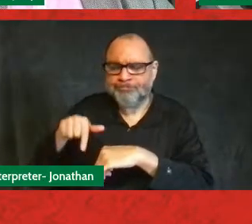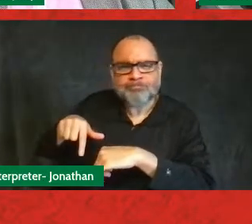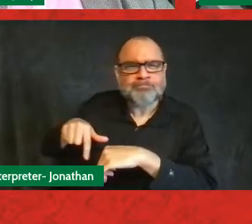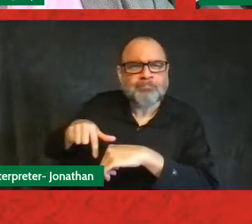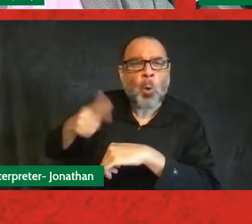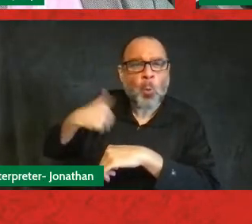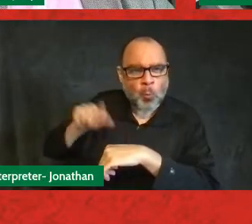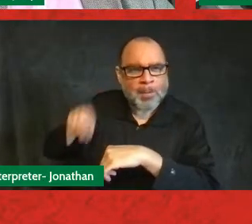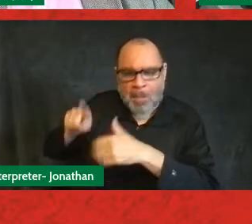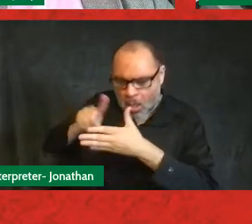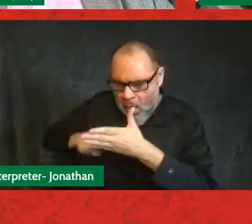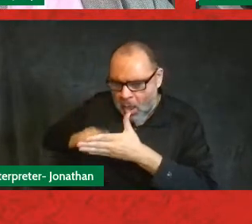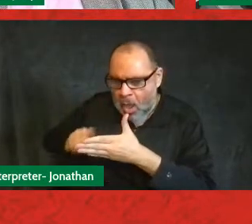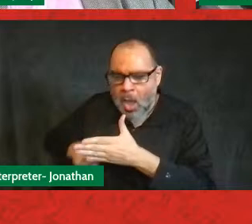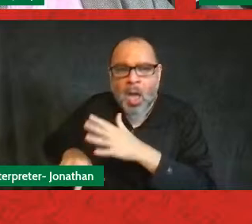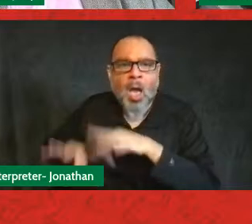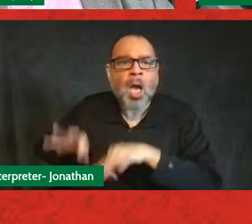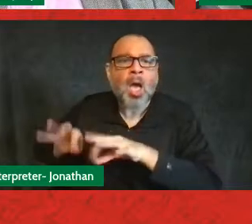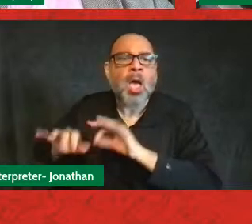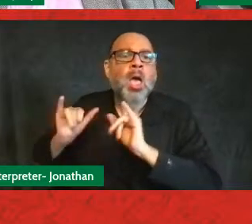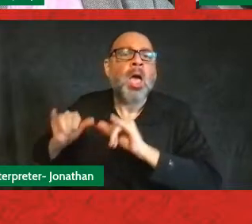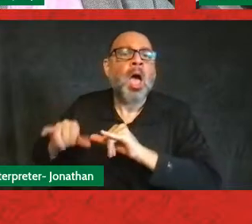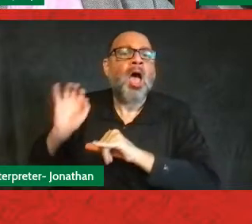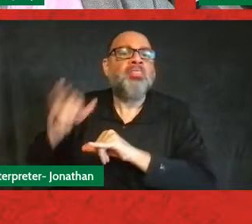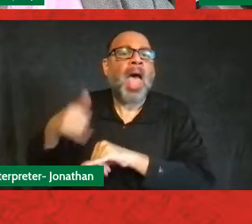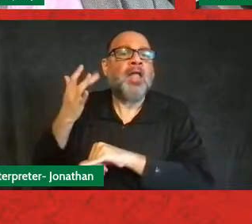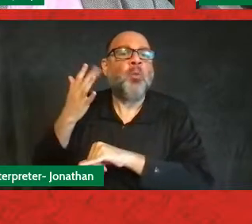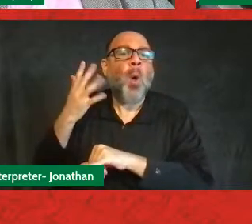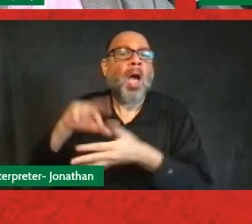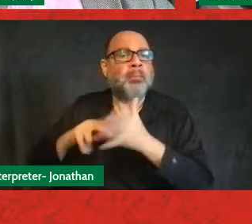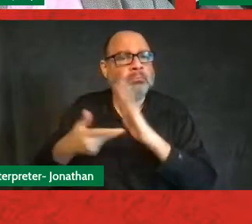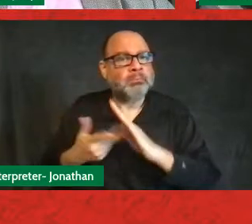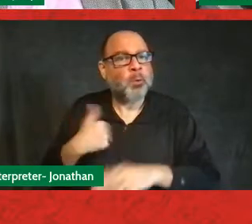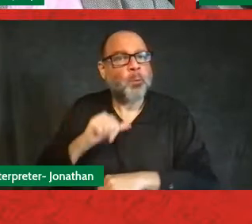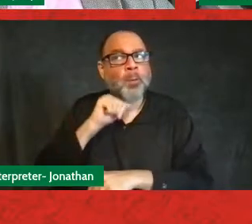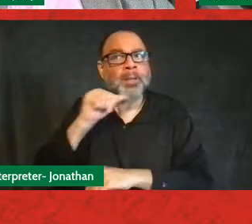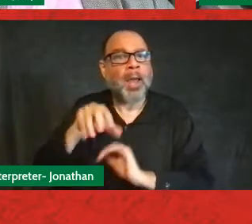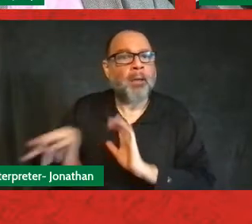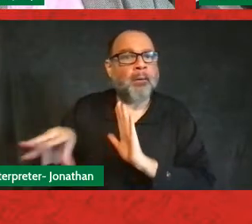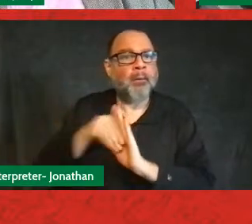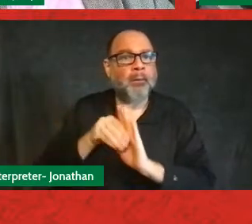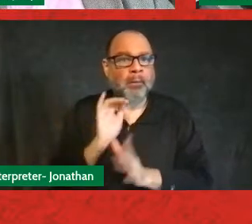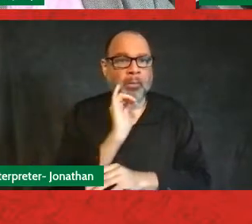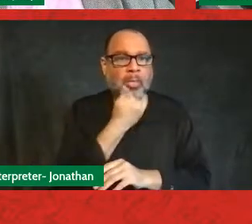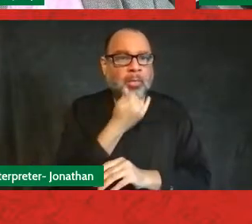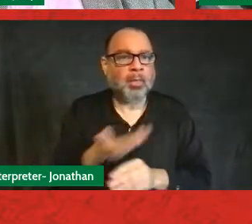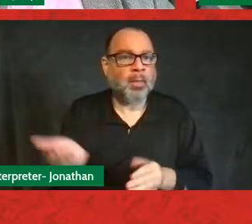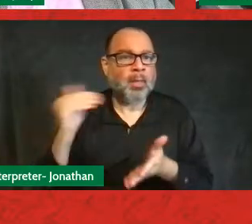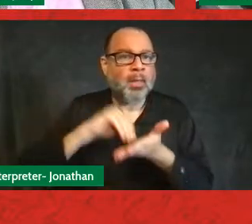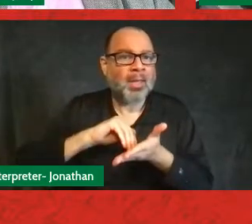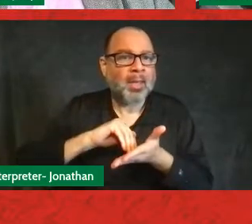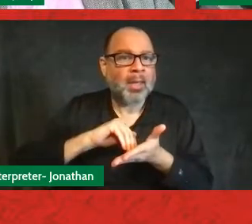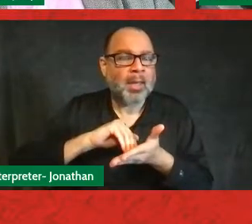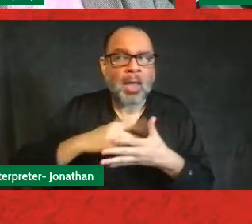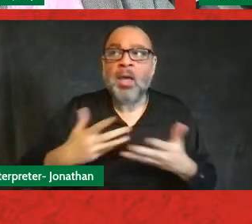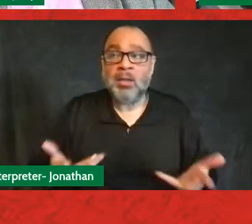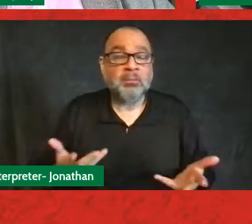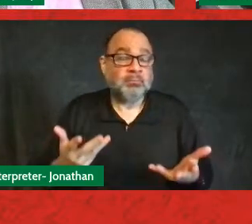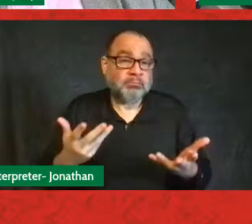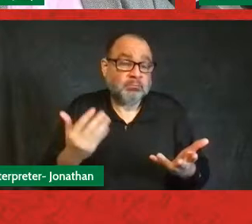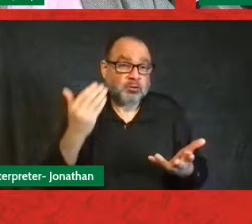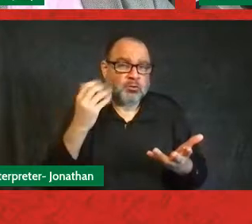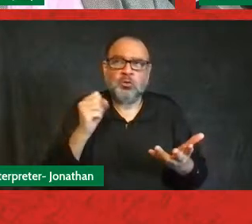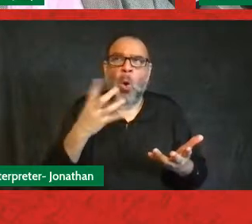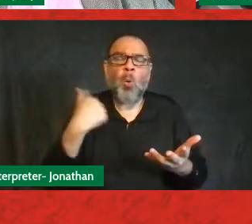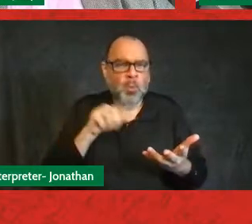kind of learn from the history and build from that history for, you know, the next generations to come? Because that's the story we keep seeing. Like, what were the